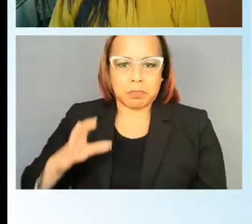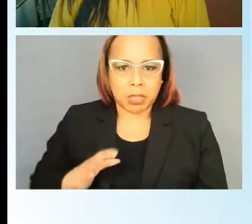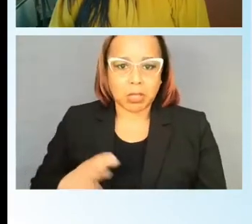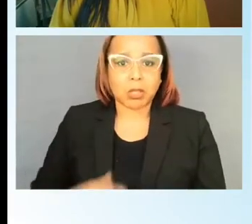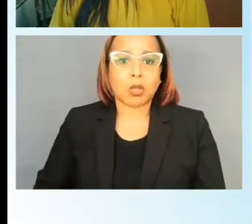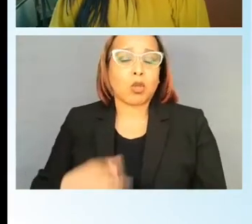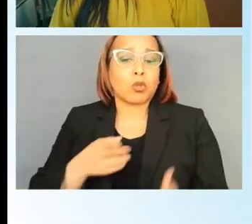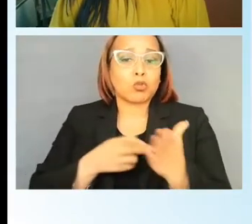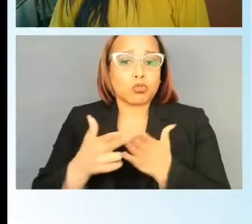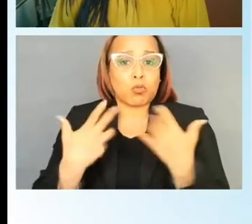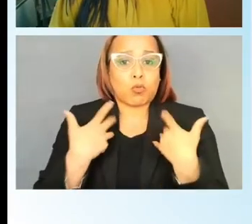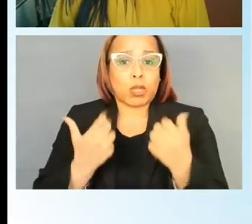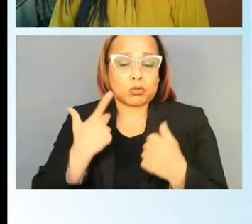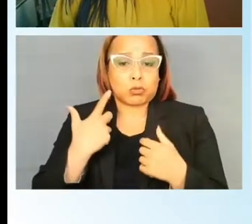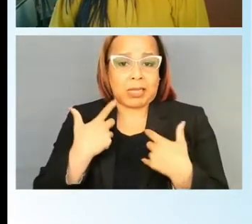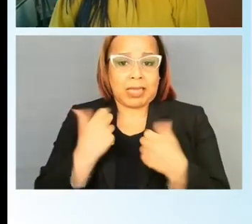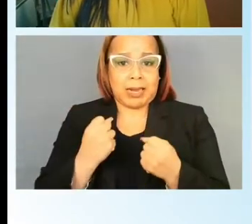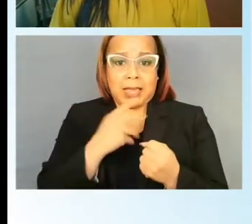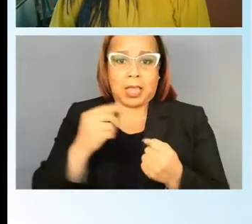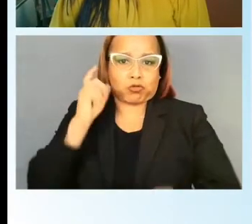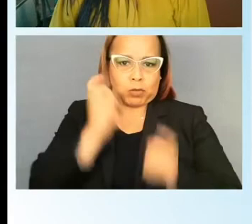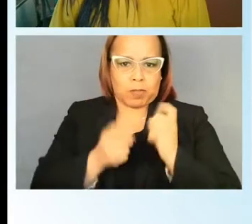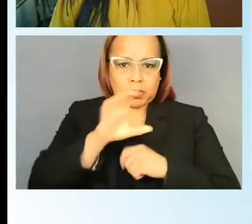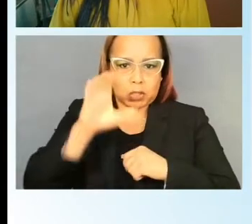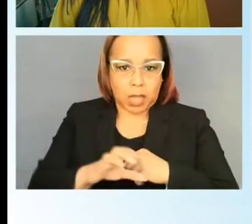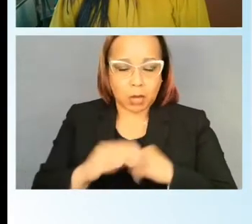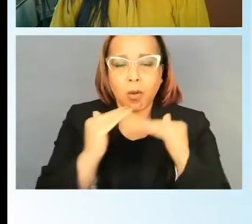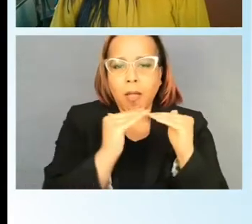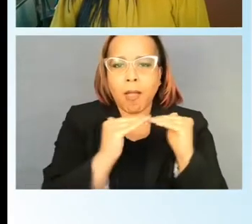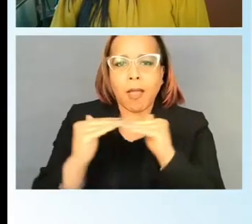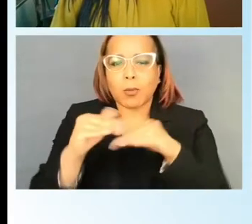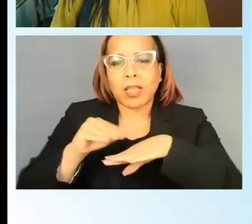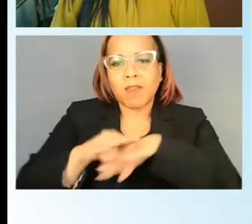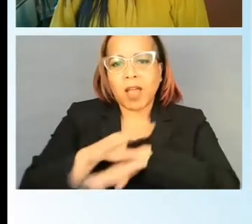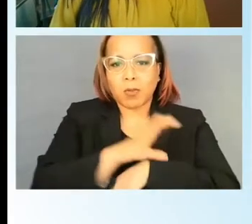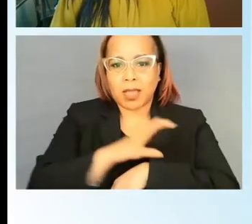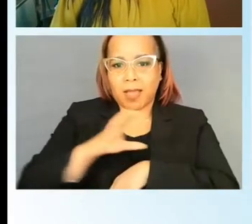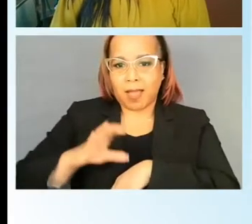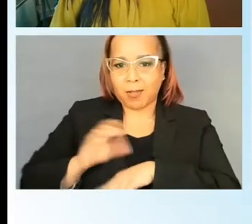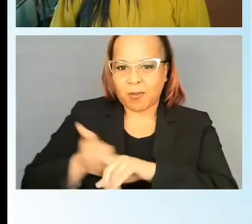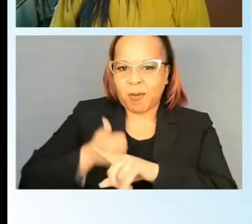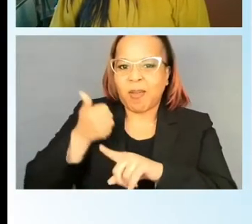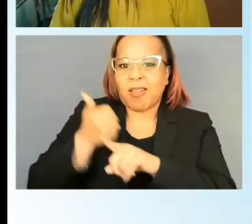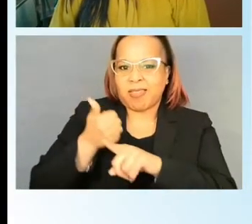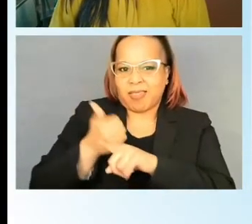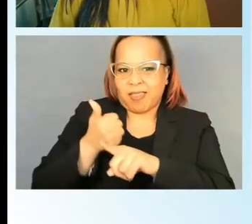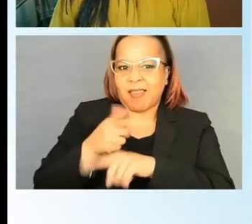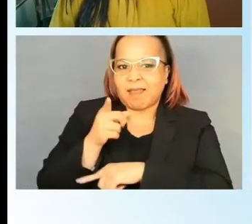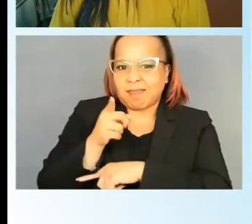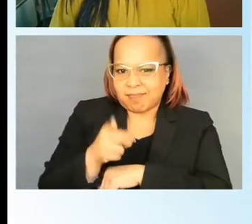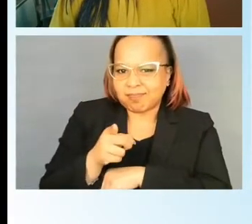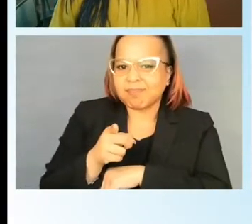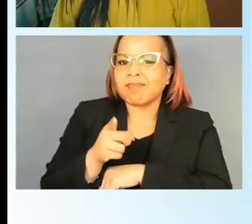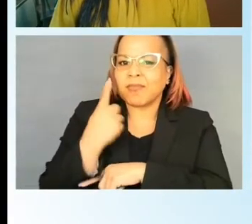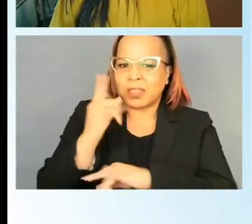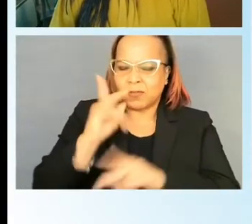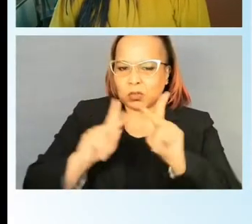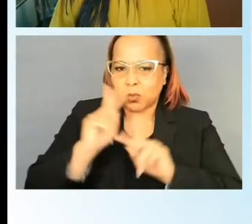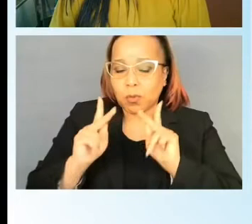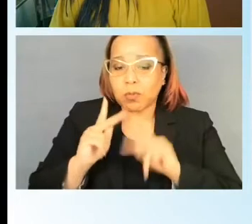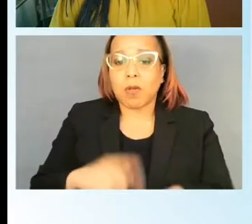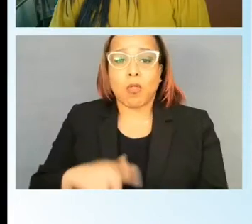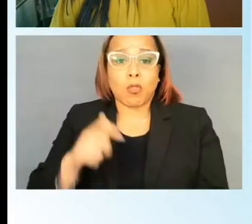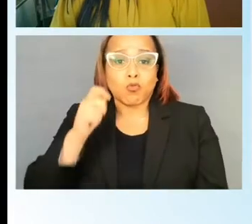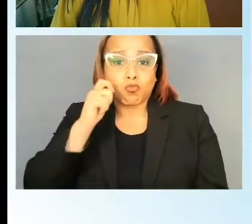and Transformation Chicago, the Equity Advisory Council that's made up over 19 different individuals, the Racial Equity